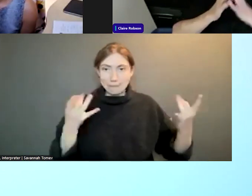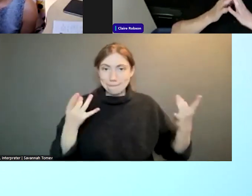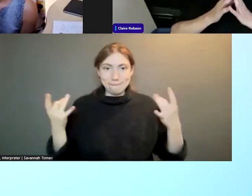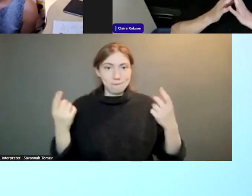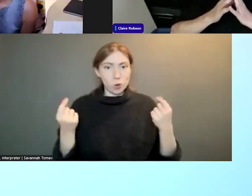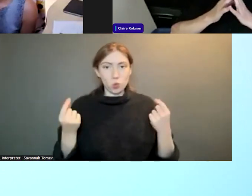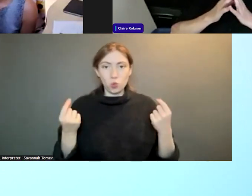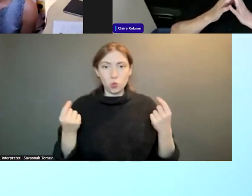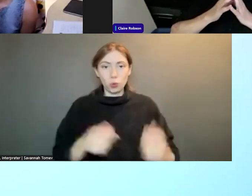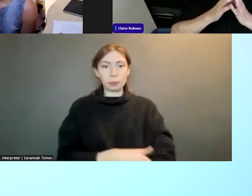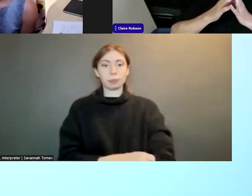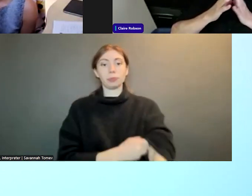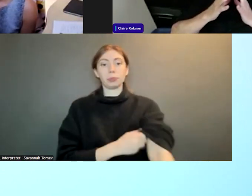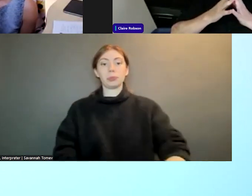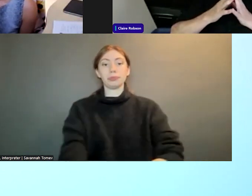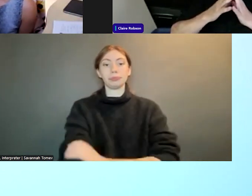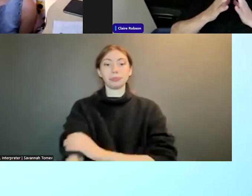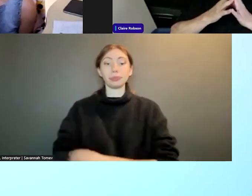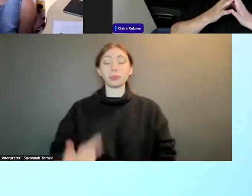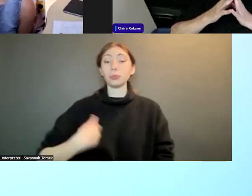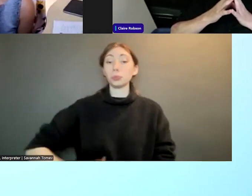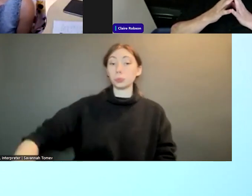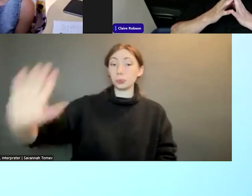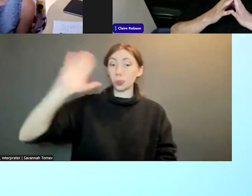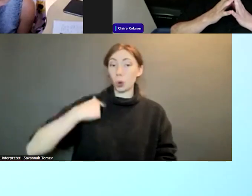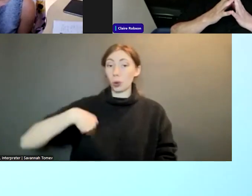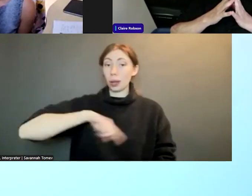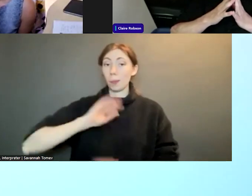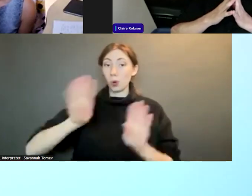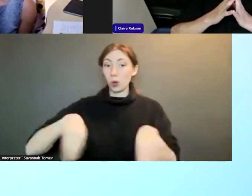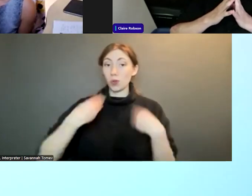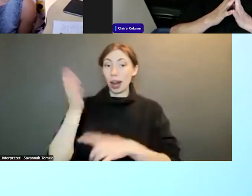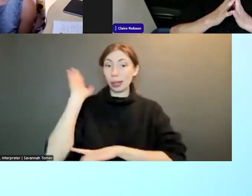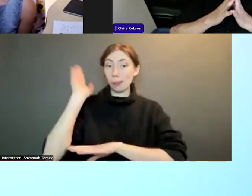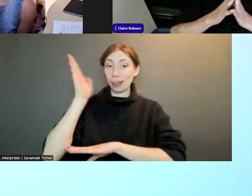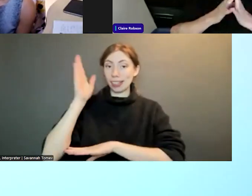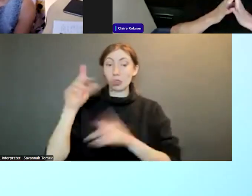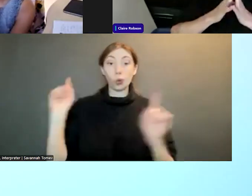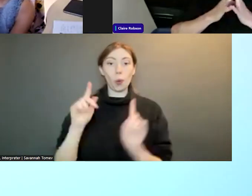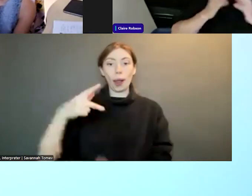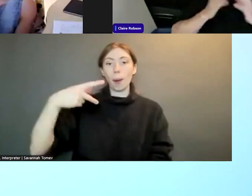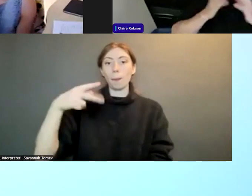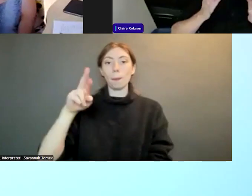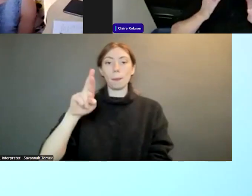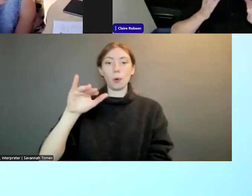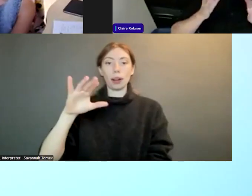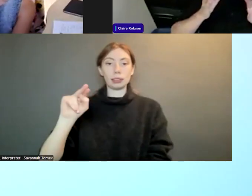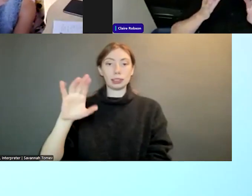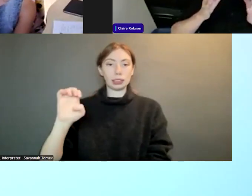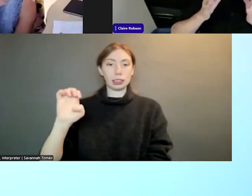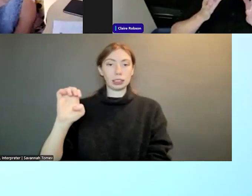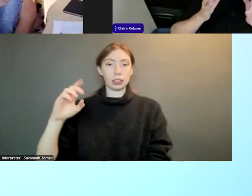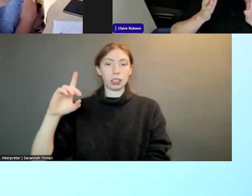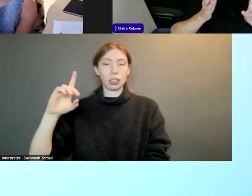did this presentation up in Prince George, I don't know if you remember, Gloria, but there was a woman that said she put a poster